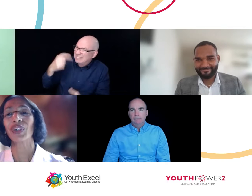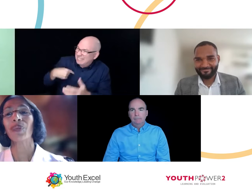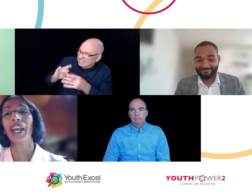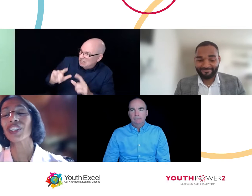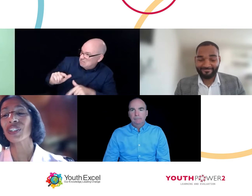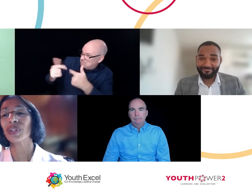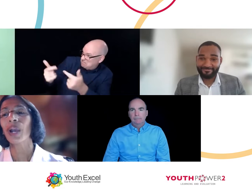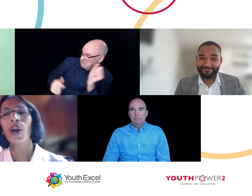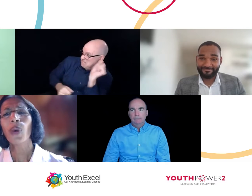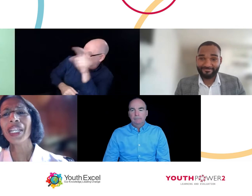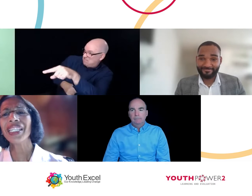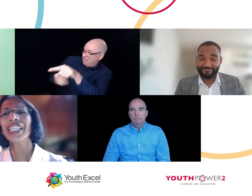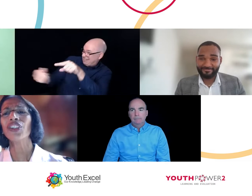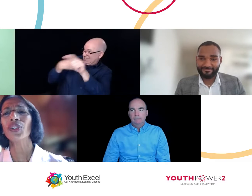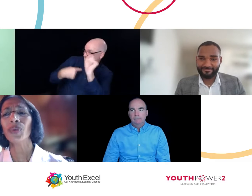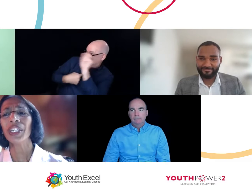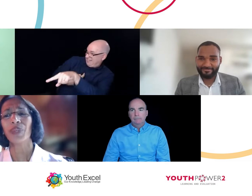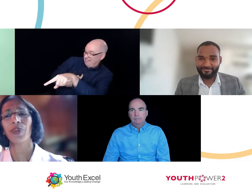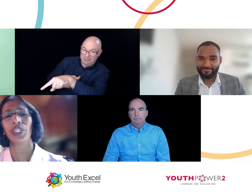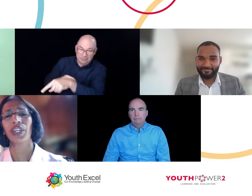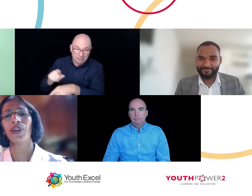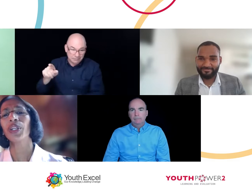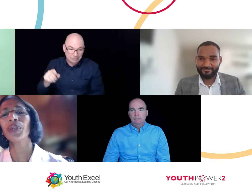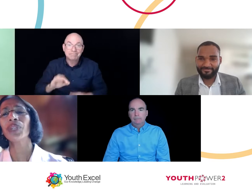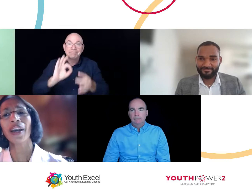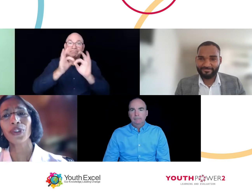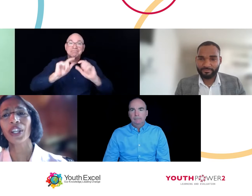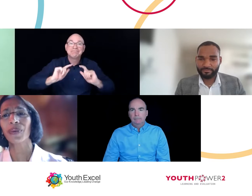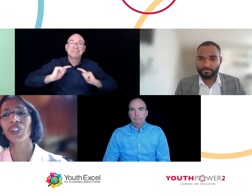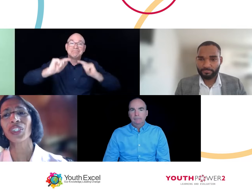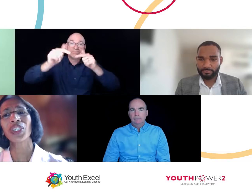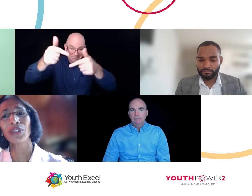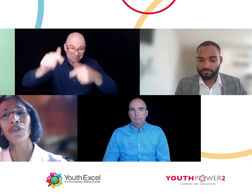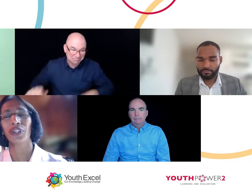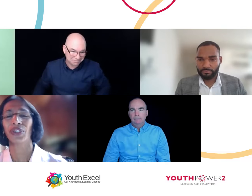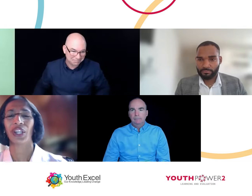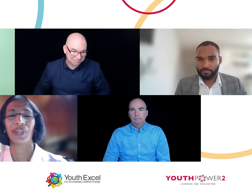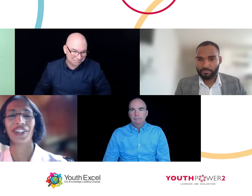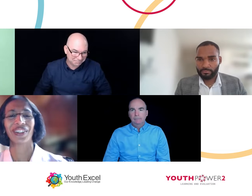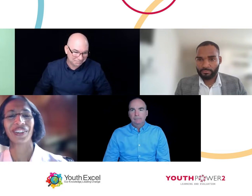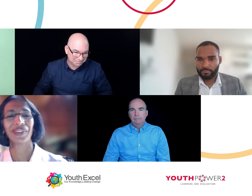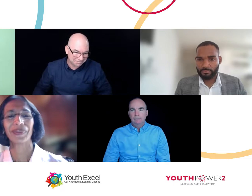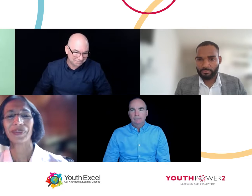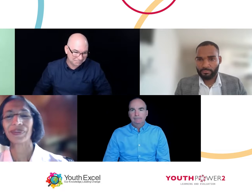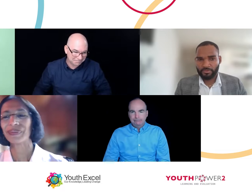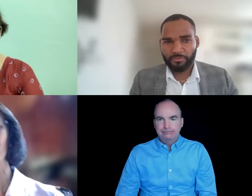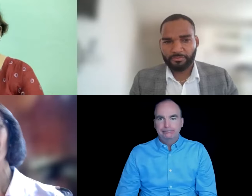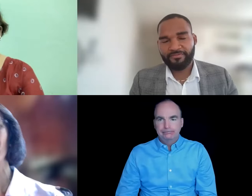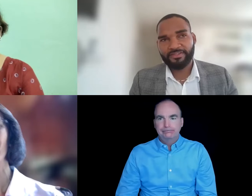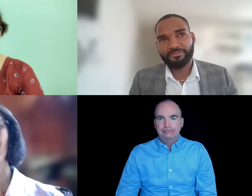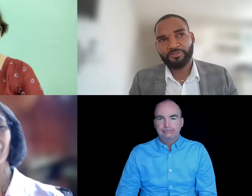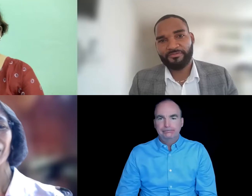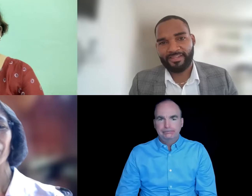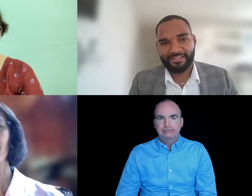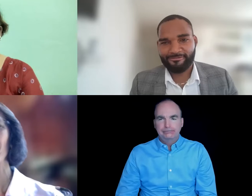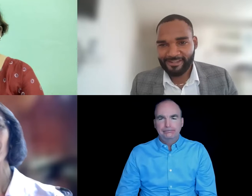same question back to you. What is it that you need people to hear, and what do you need other generations to do for your generation?